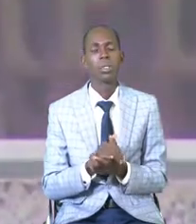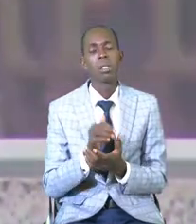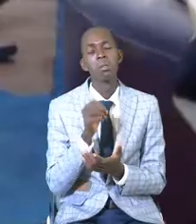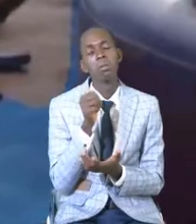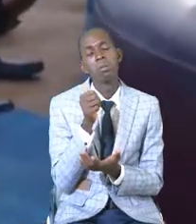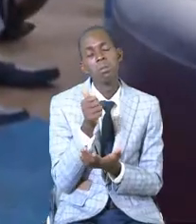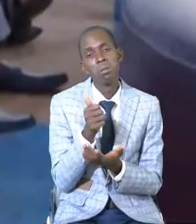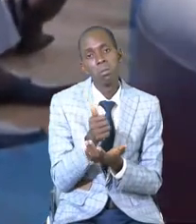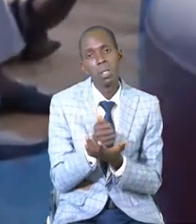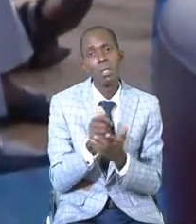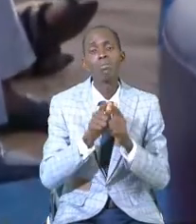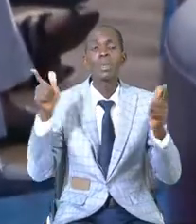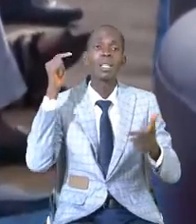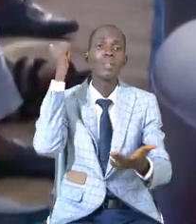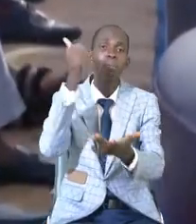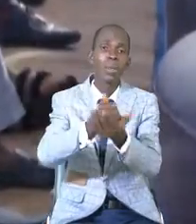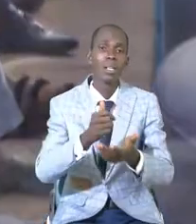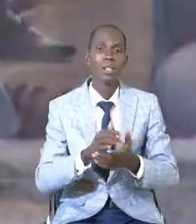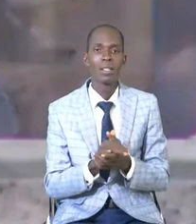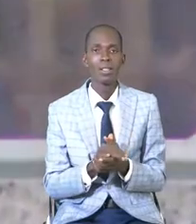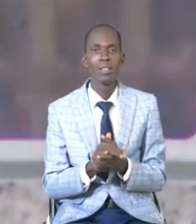Amen. Look at